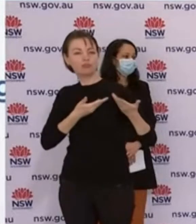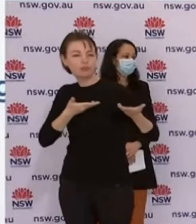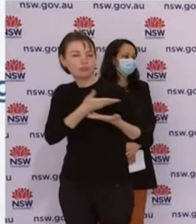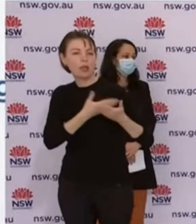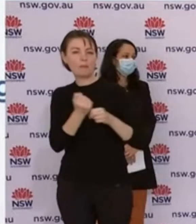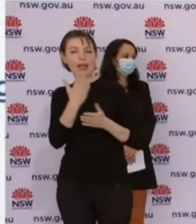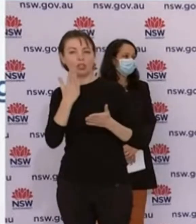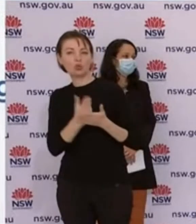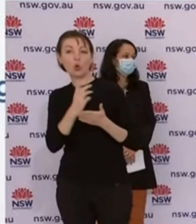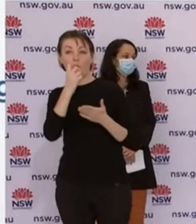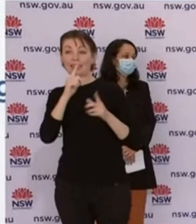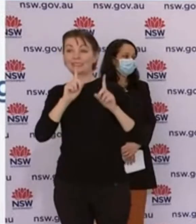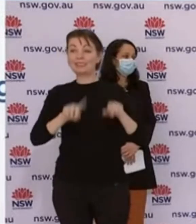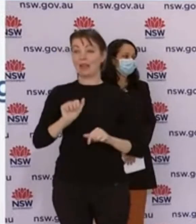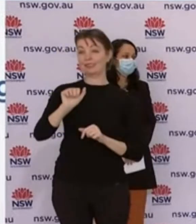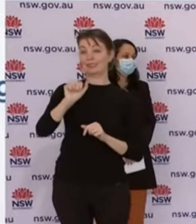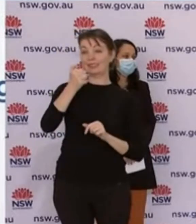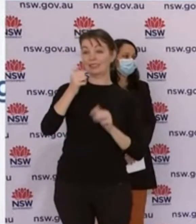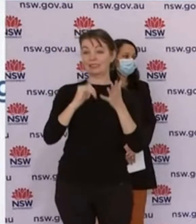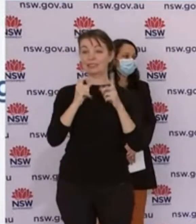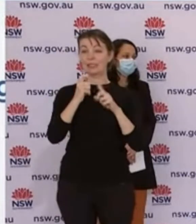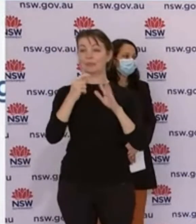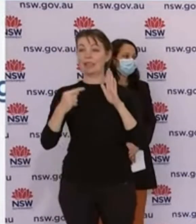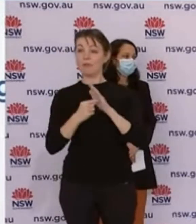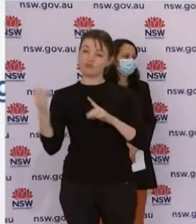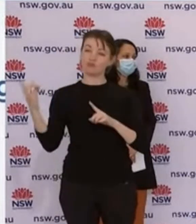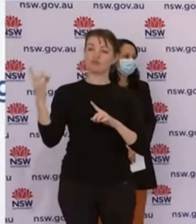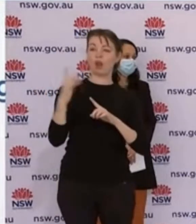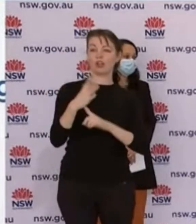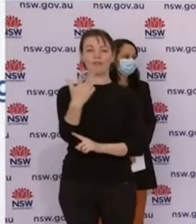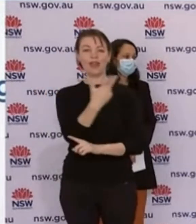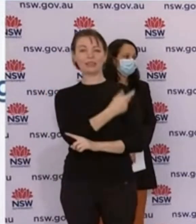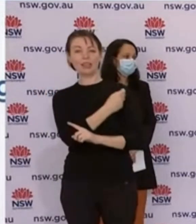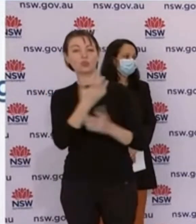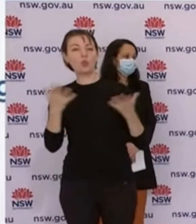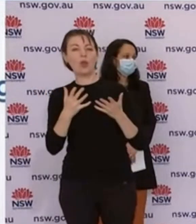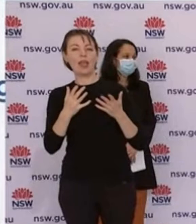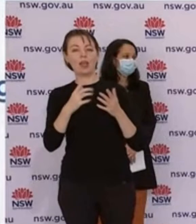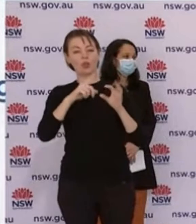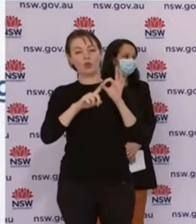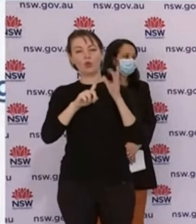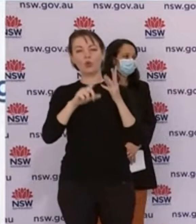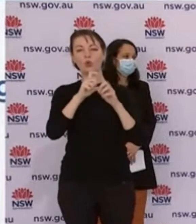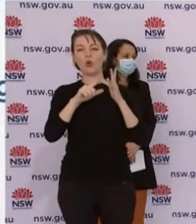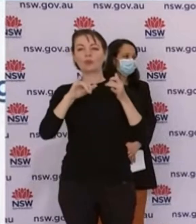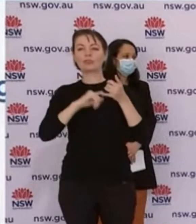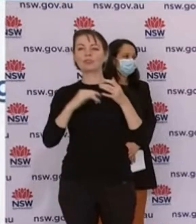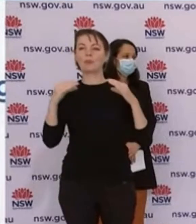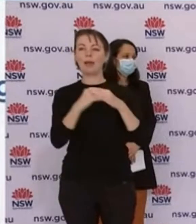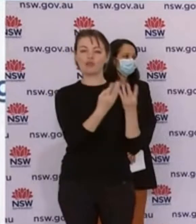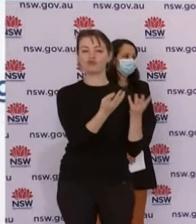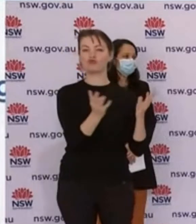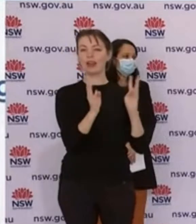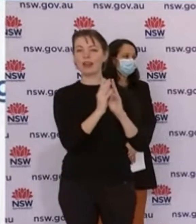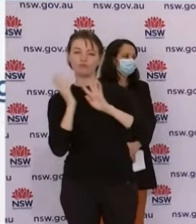out at Kudos Bank Arena from the 6th of September, we'll have priority vaccinations for our school staff. We'll also open that to our early childhood education